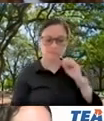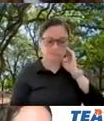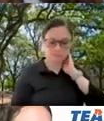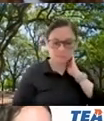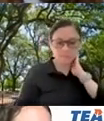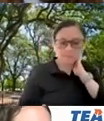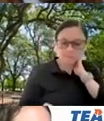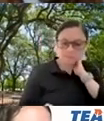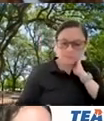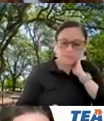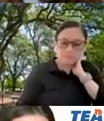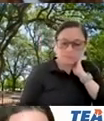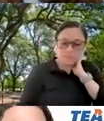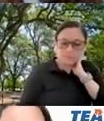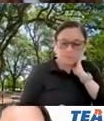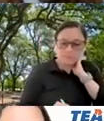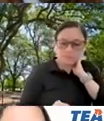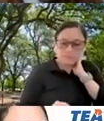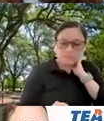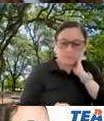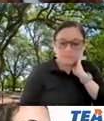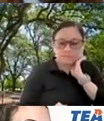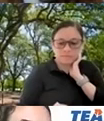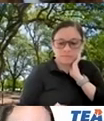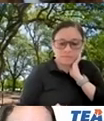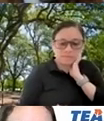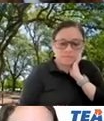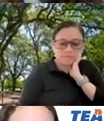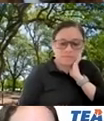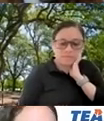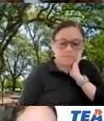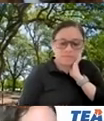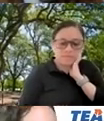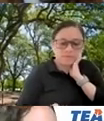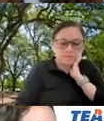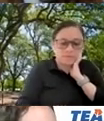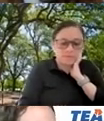June Yateman. Present. Audrey Young.